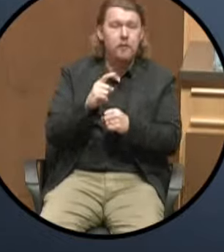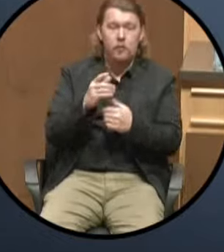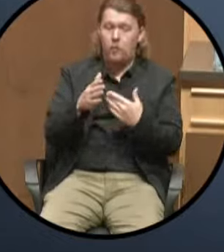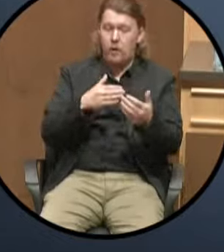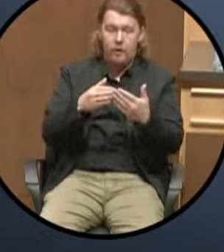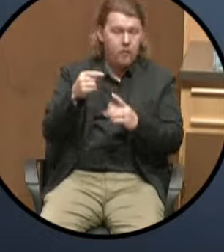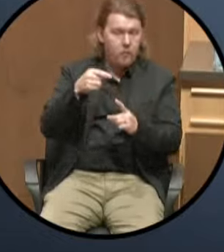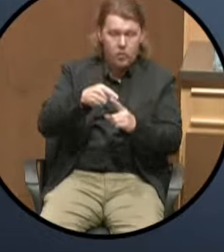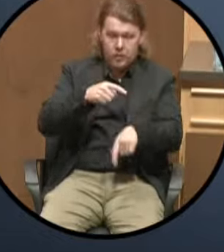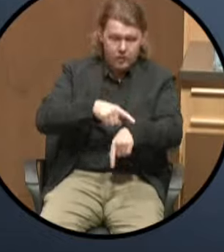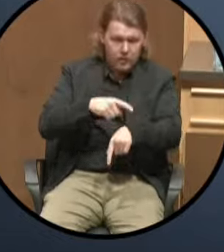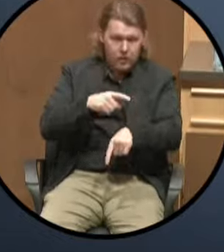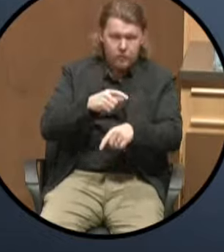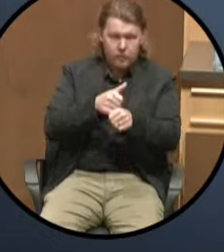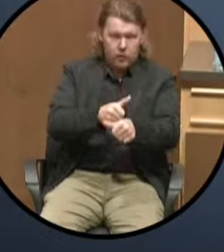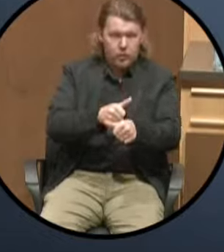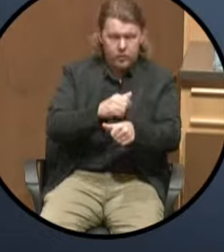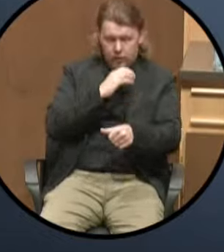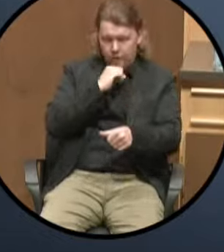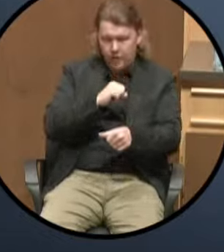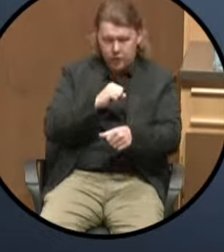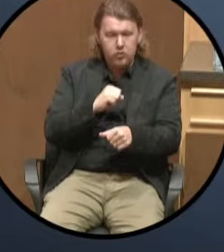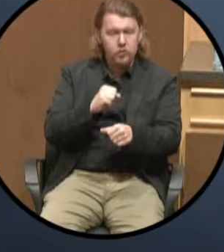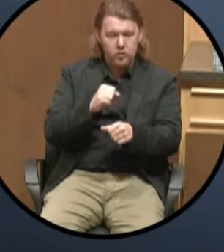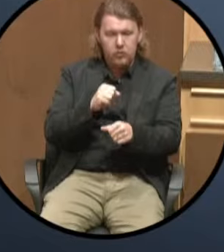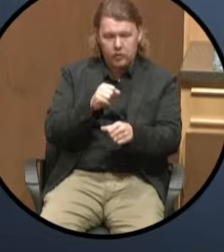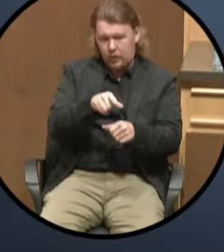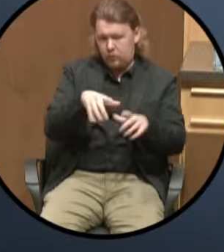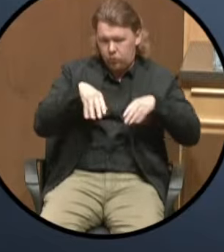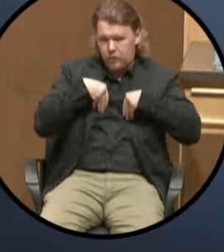time, based on age, gets vaccinated.